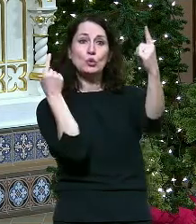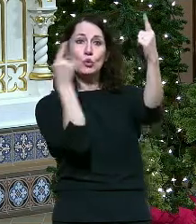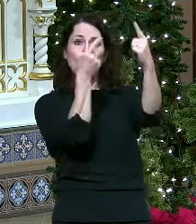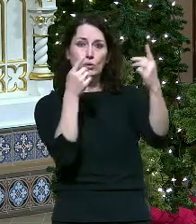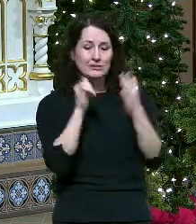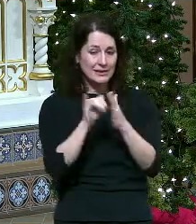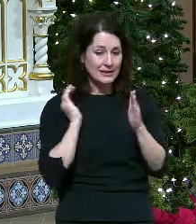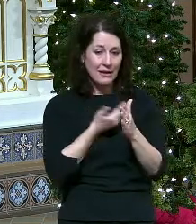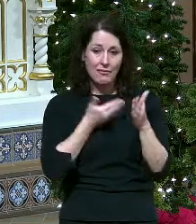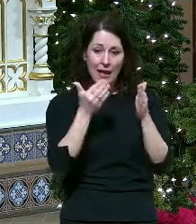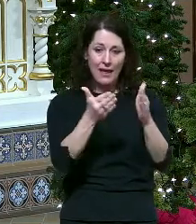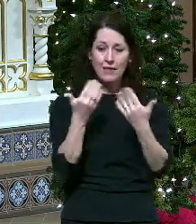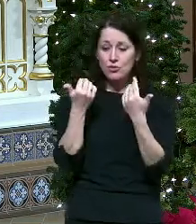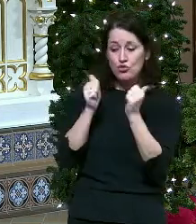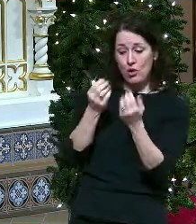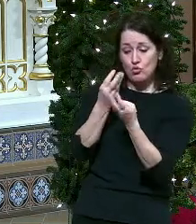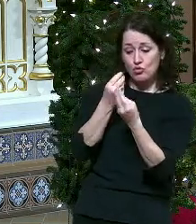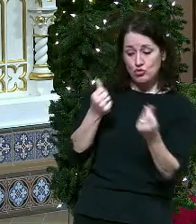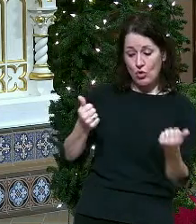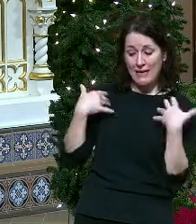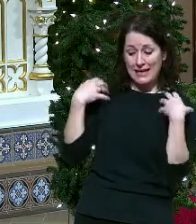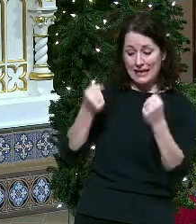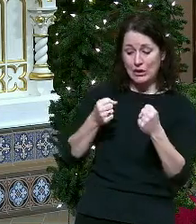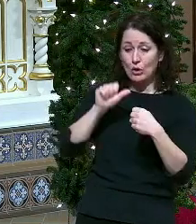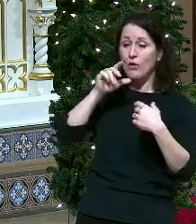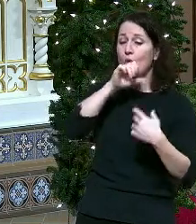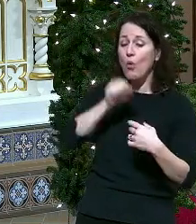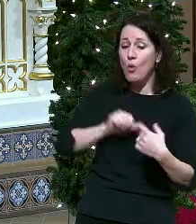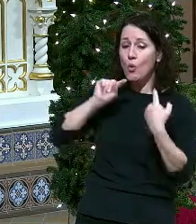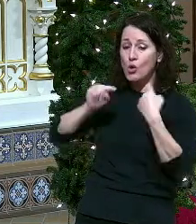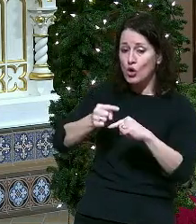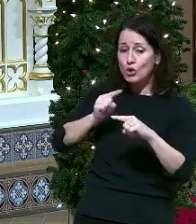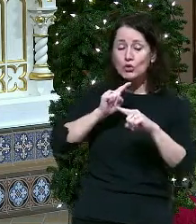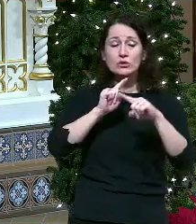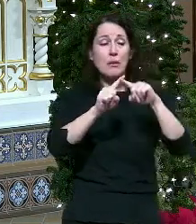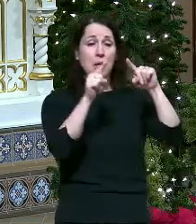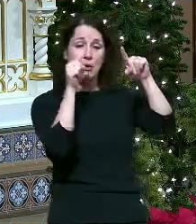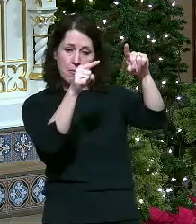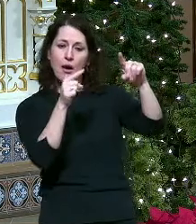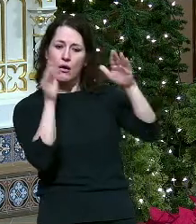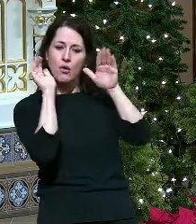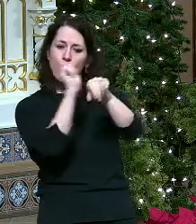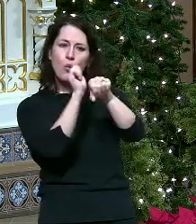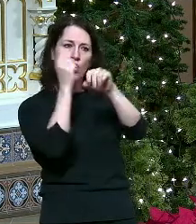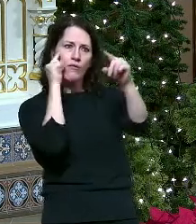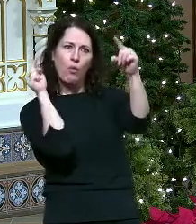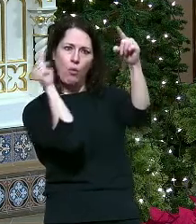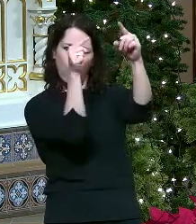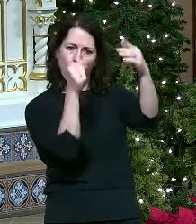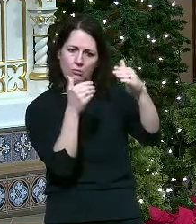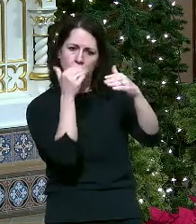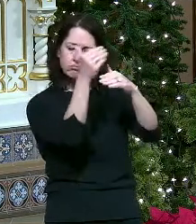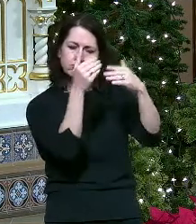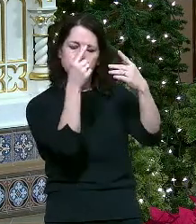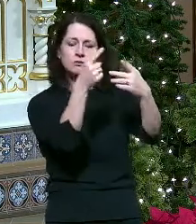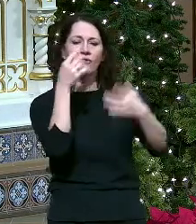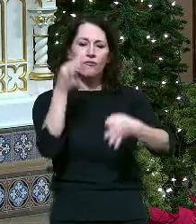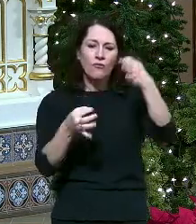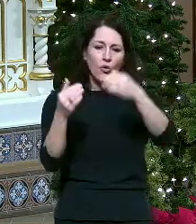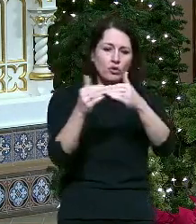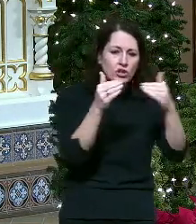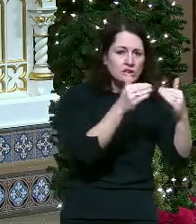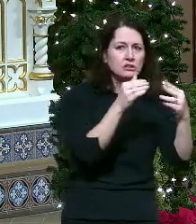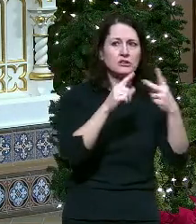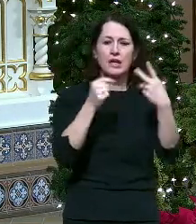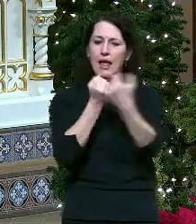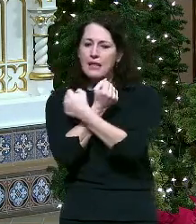This is the path. Goodness, together with love, justice, and